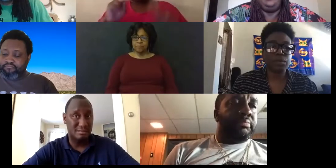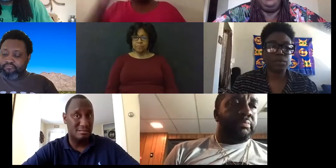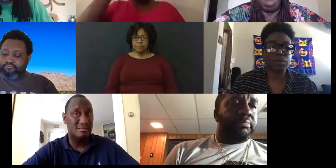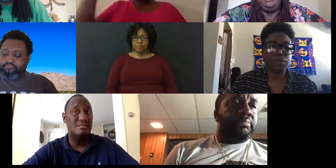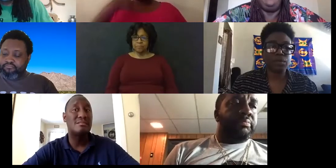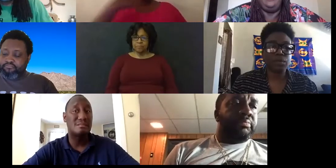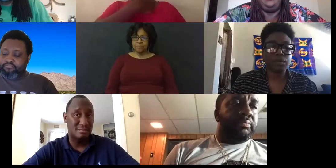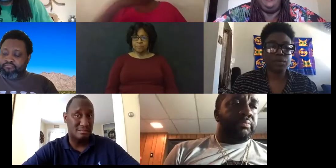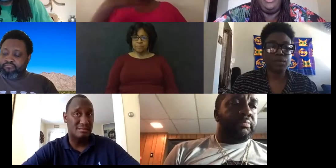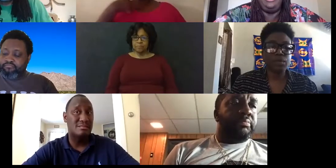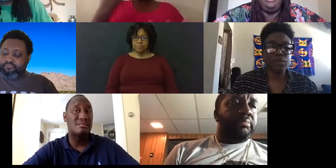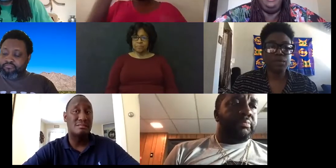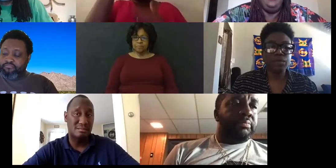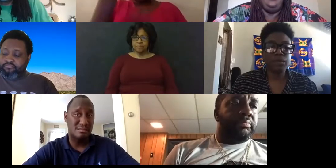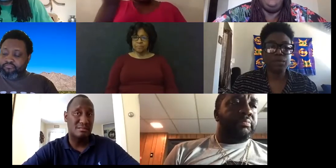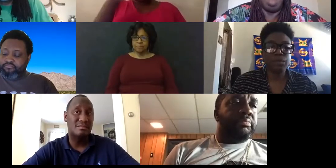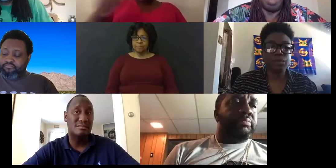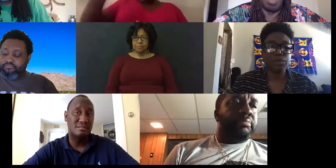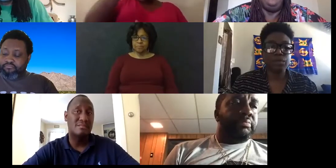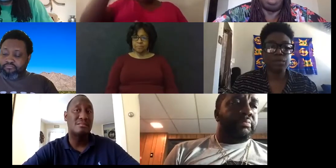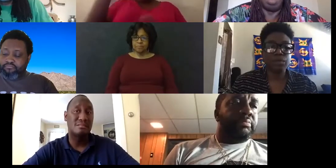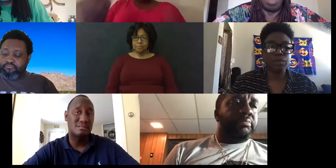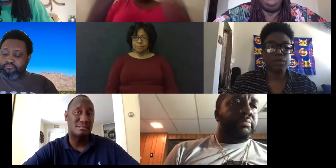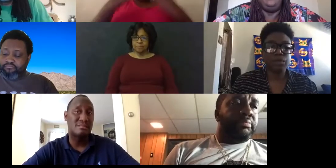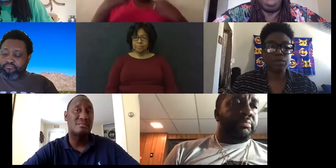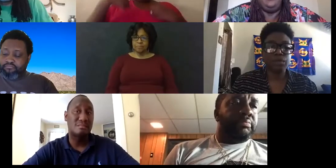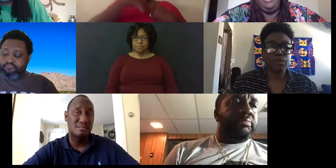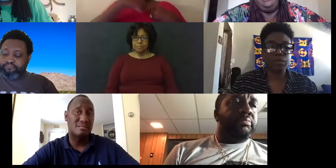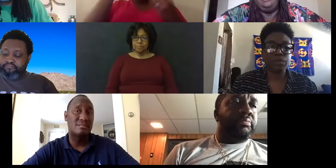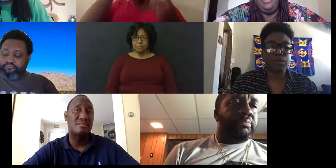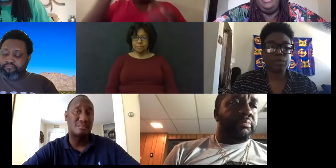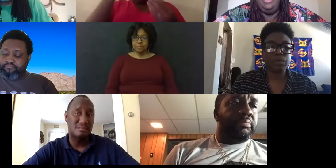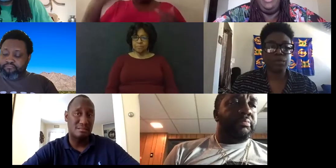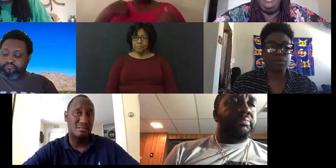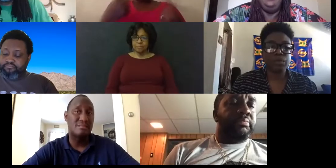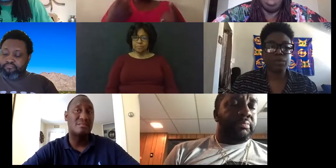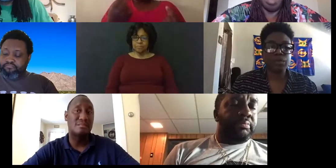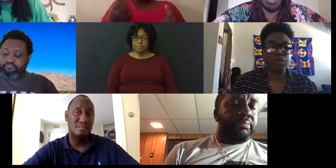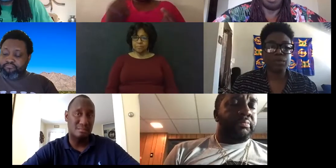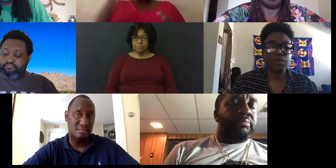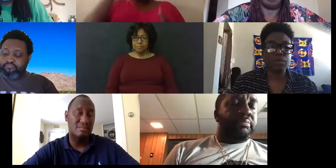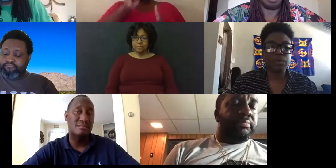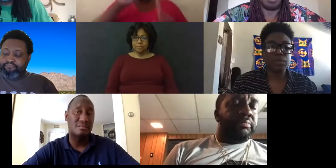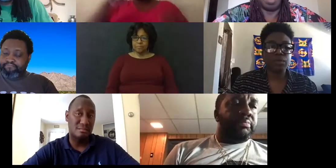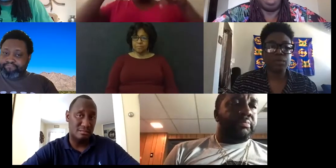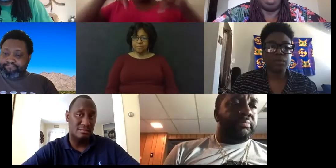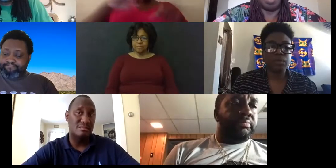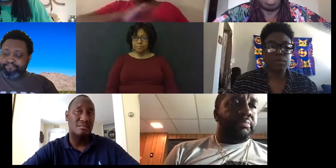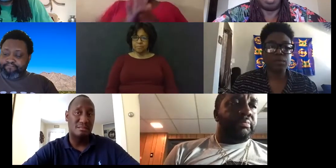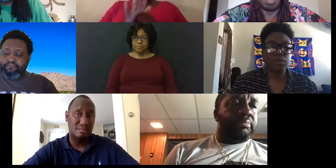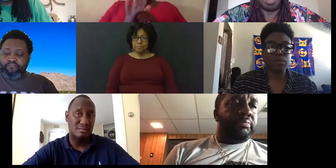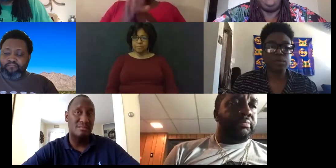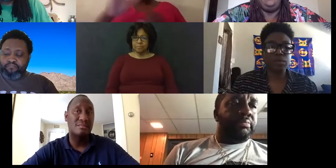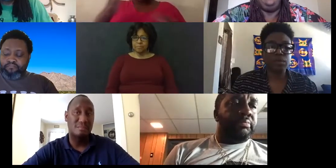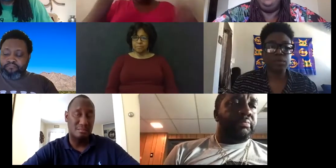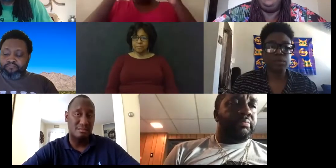those institutions in giving us information about what to do in response to this pandemic. And there's so many more ways